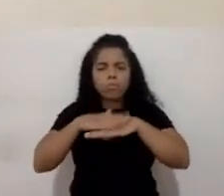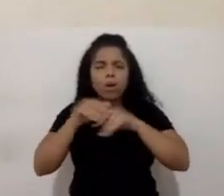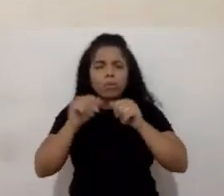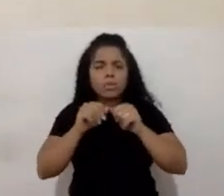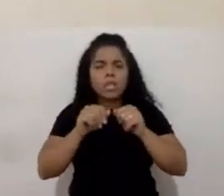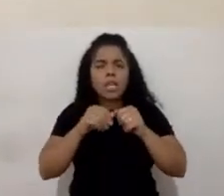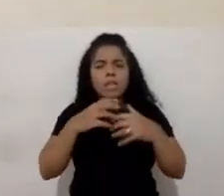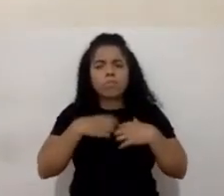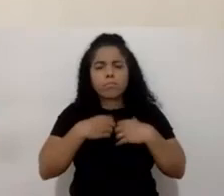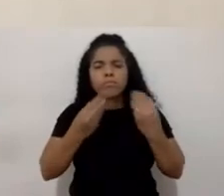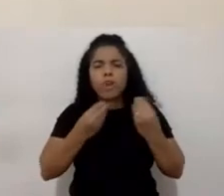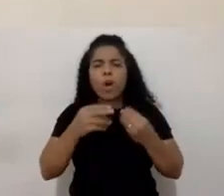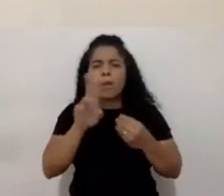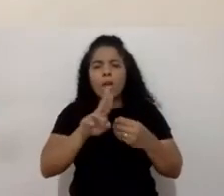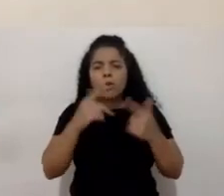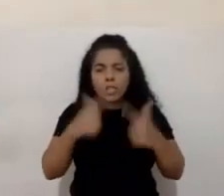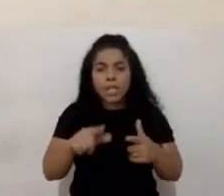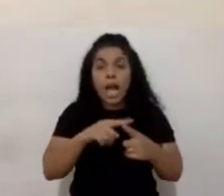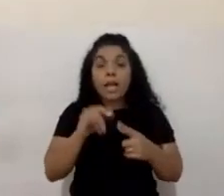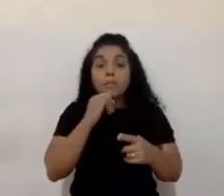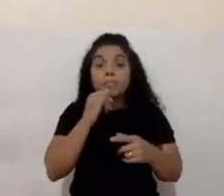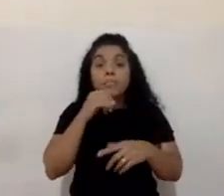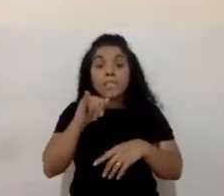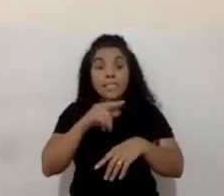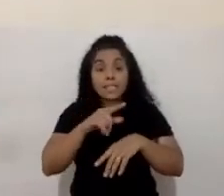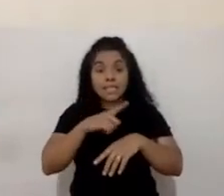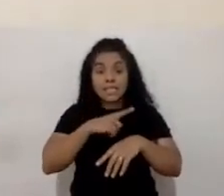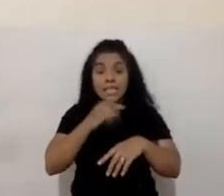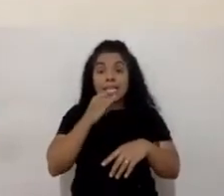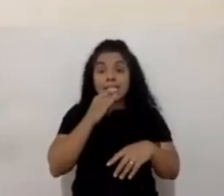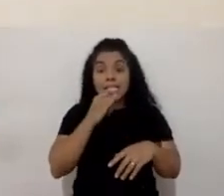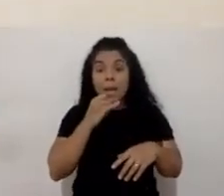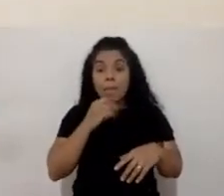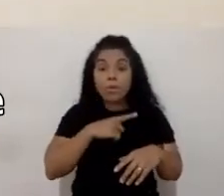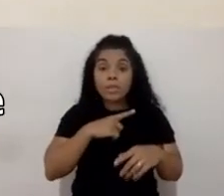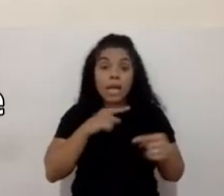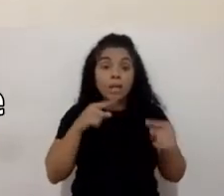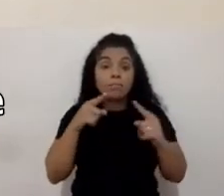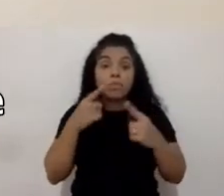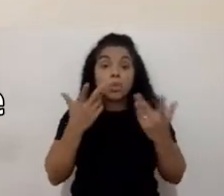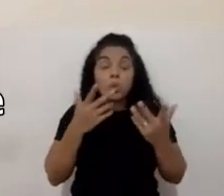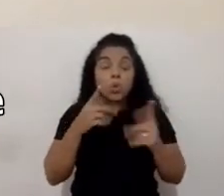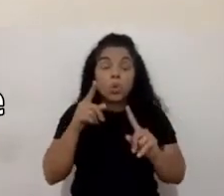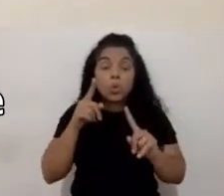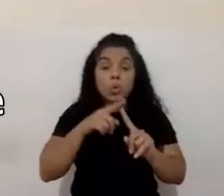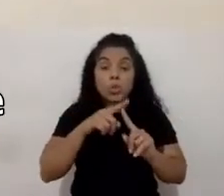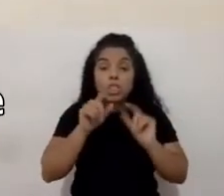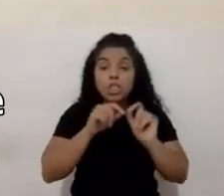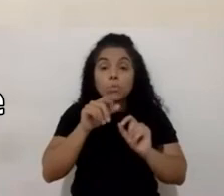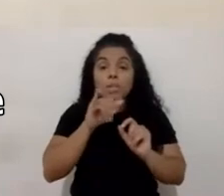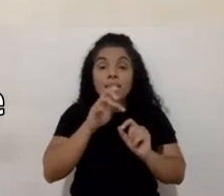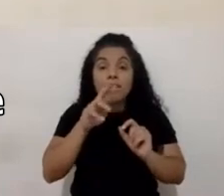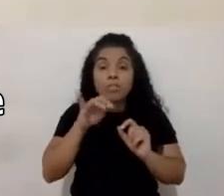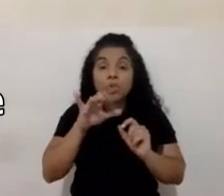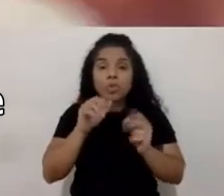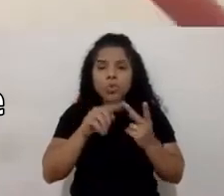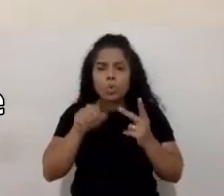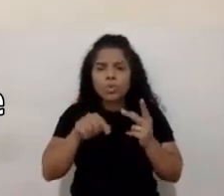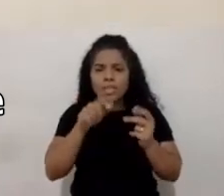common type of infrastructure for applications. So let's say you have a lot of applications that run on